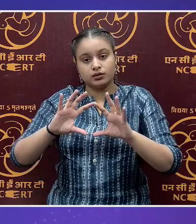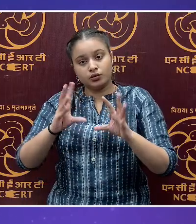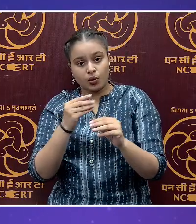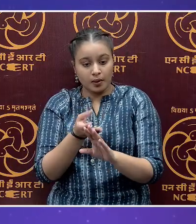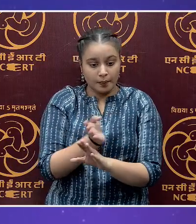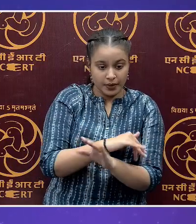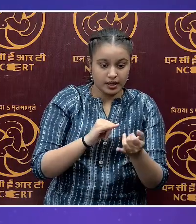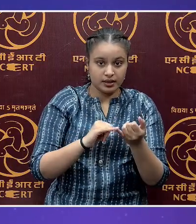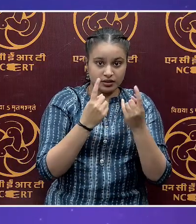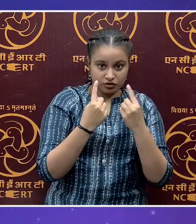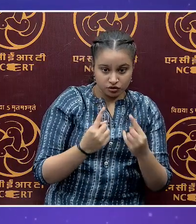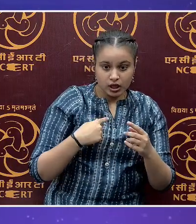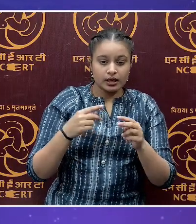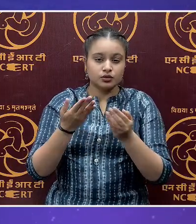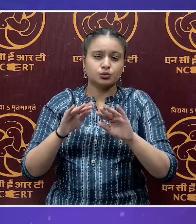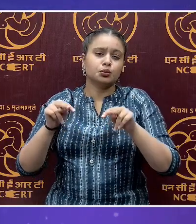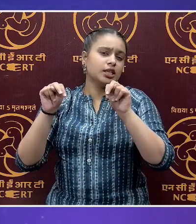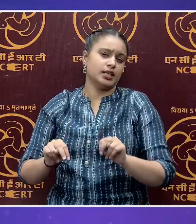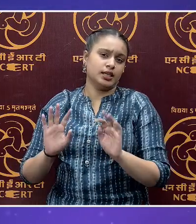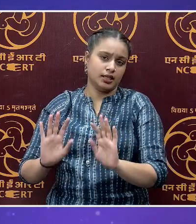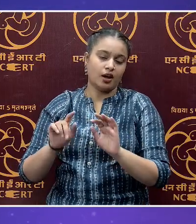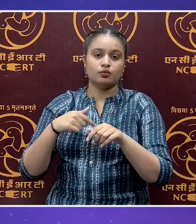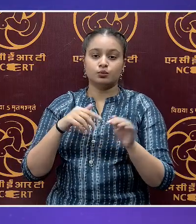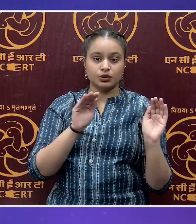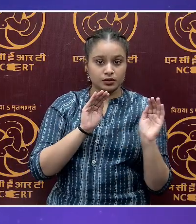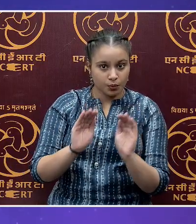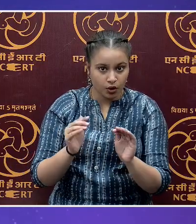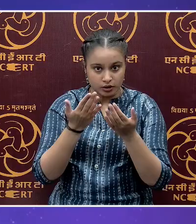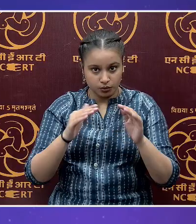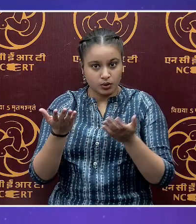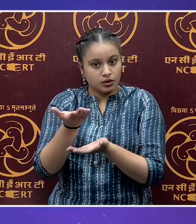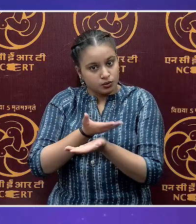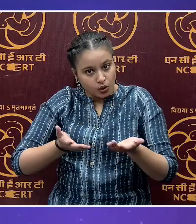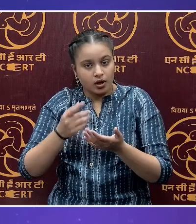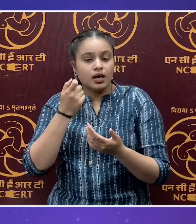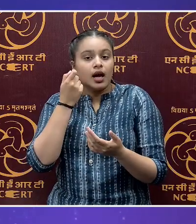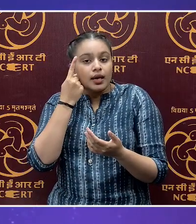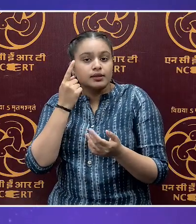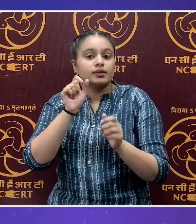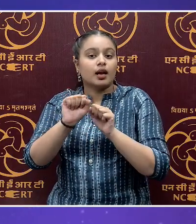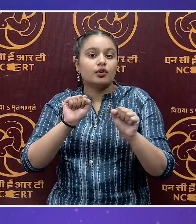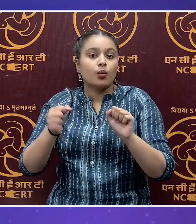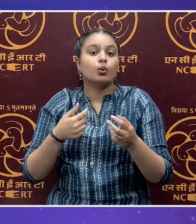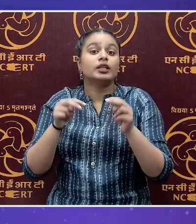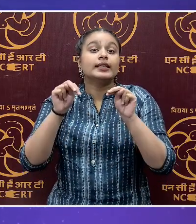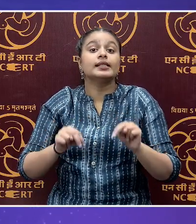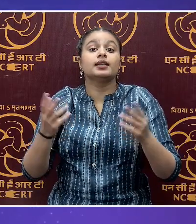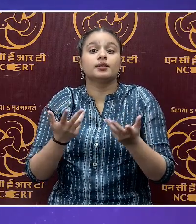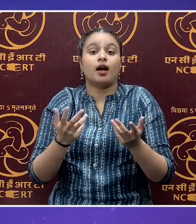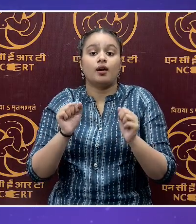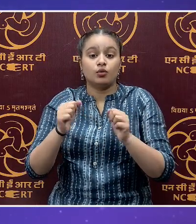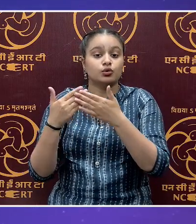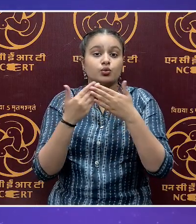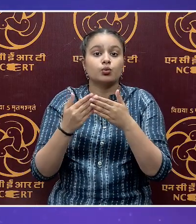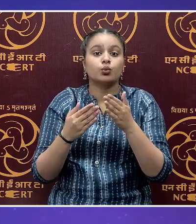early identification need of our childrens, and we can try to support to our childrens and understand that exactly what is required at the school